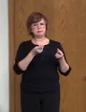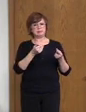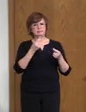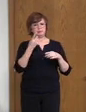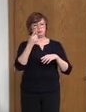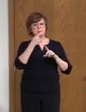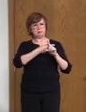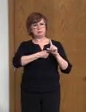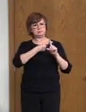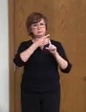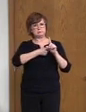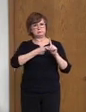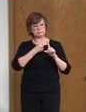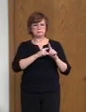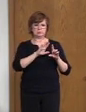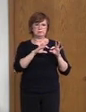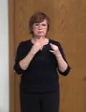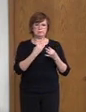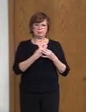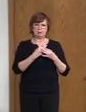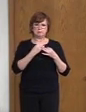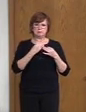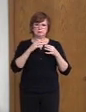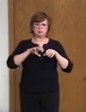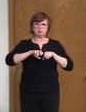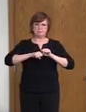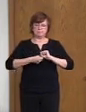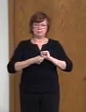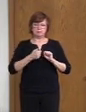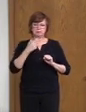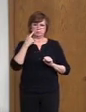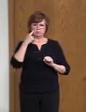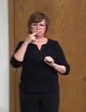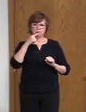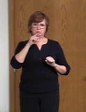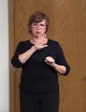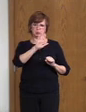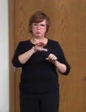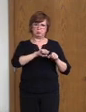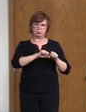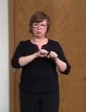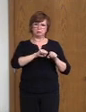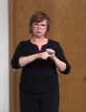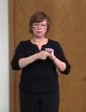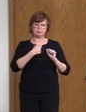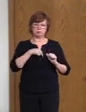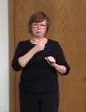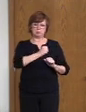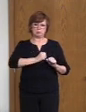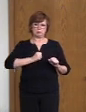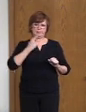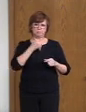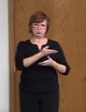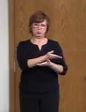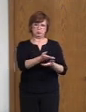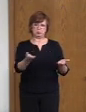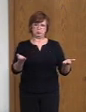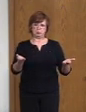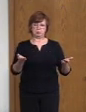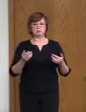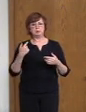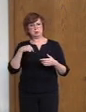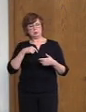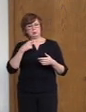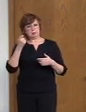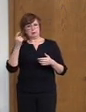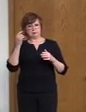the last number of months due to COVID-19. We are very sorry for your loss. We remain particularly concerned with the ongoing outbreak